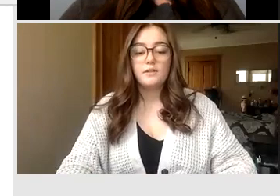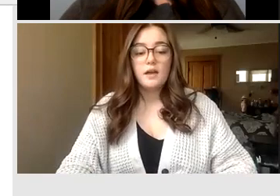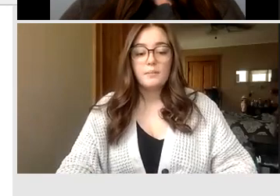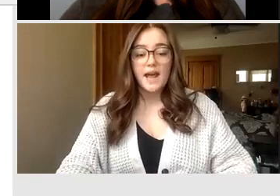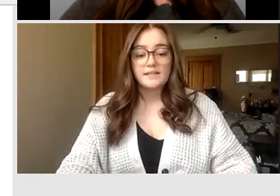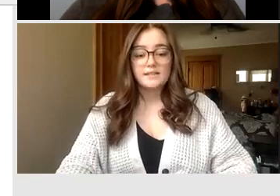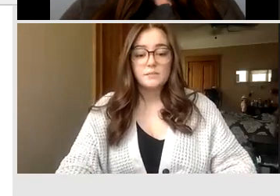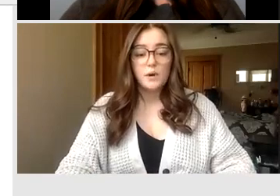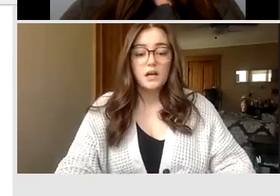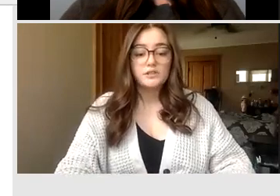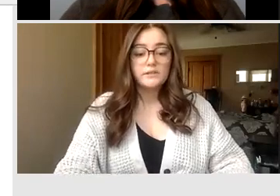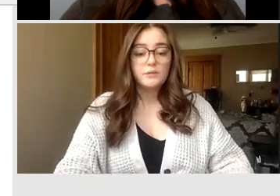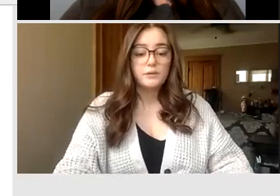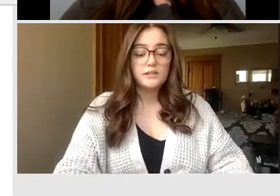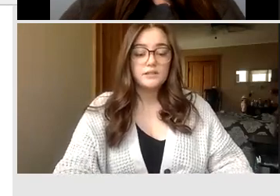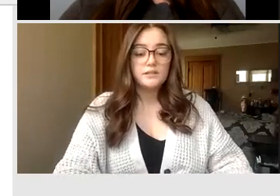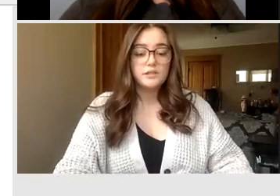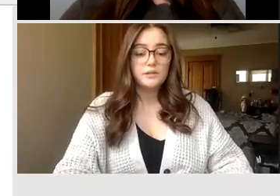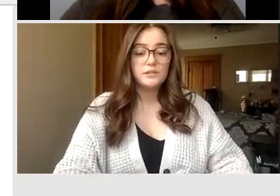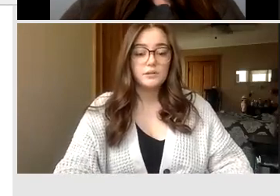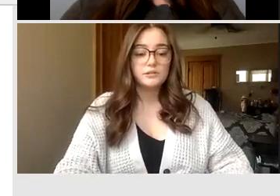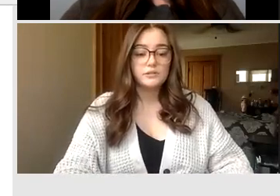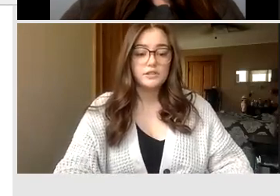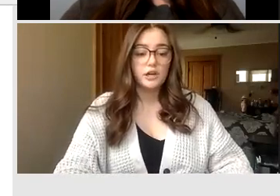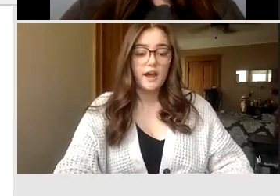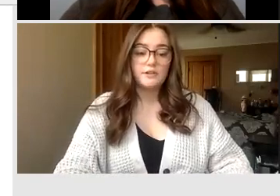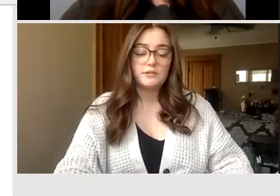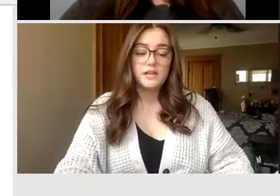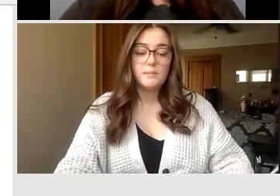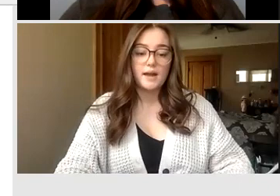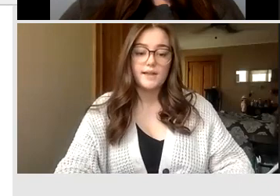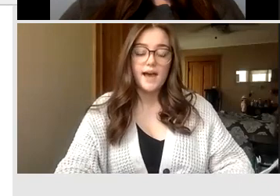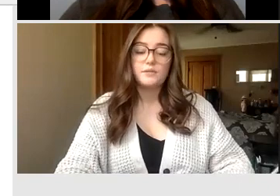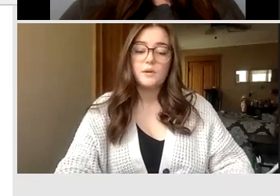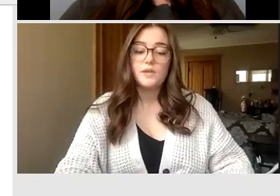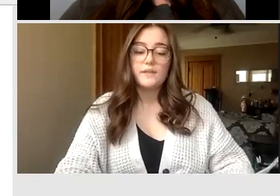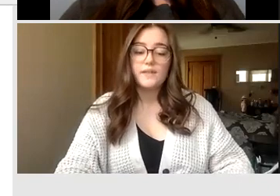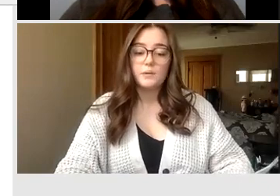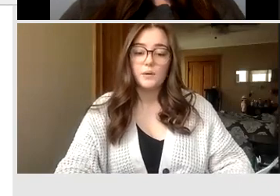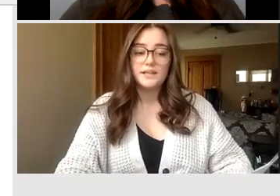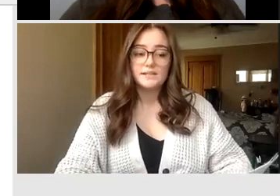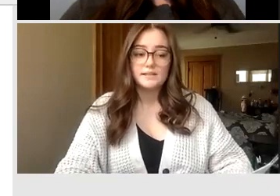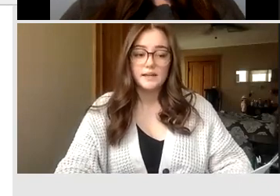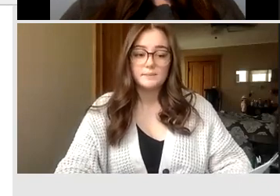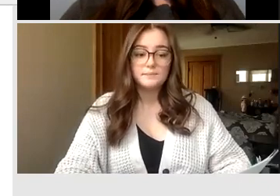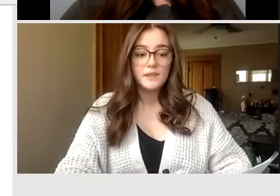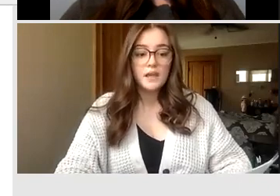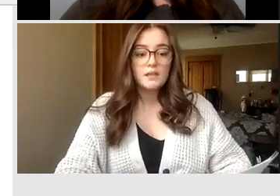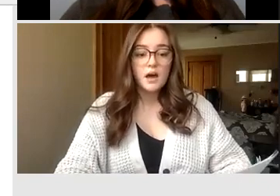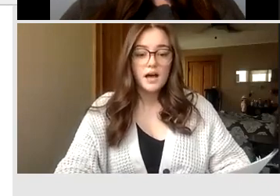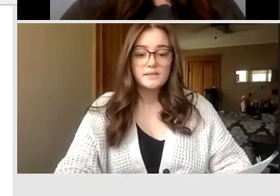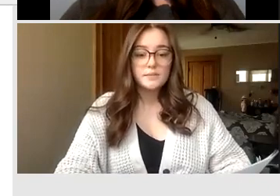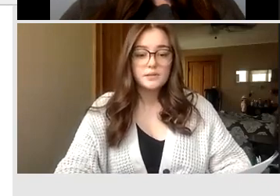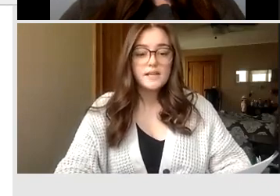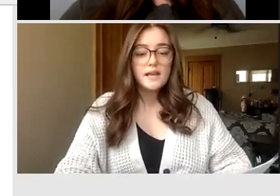of Manassas, where hundreds of wounded Union soldiers returned after losing a battle that everyone thought they would win easily.